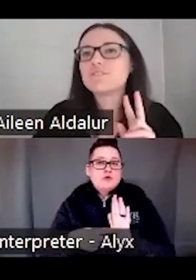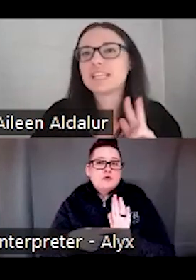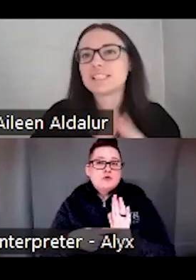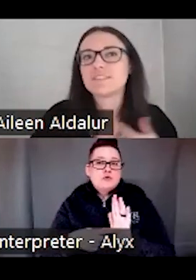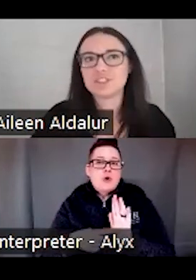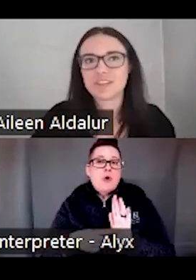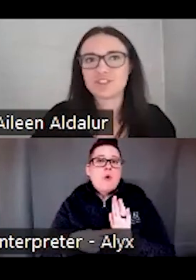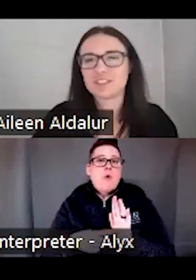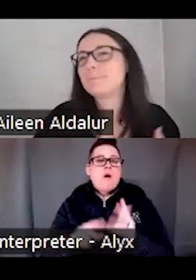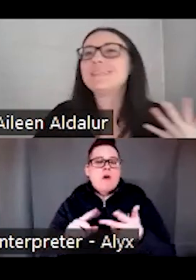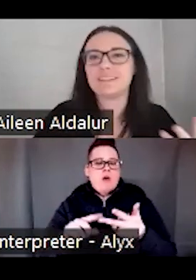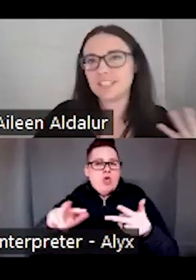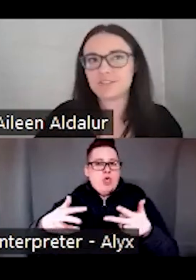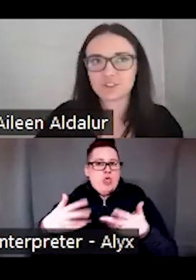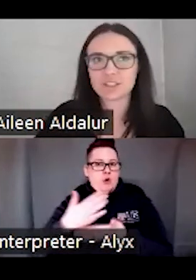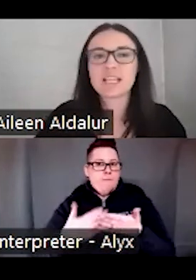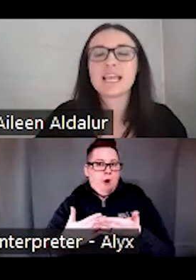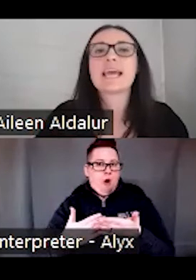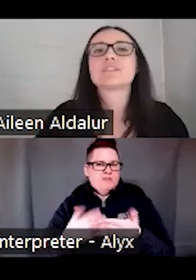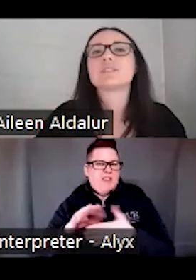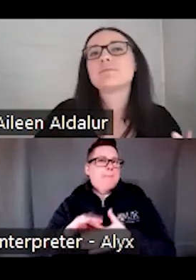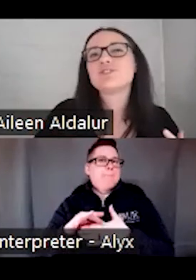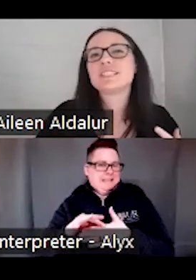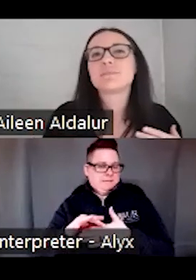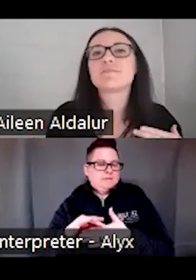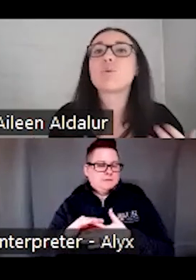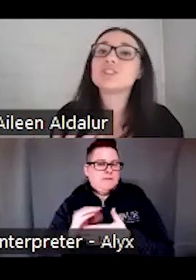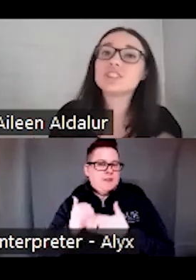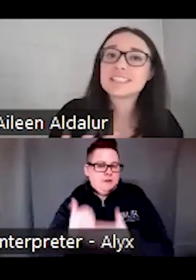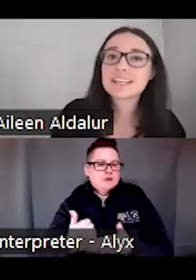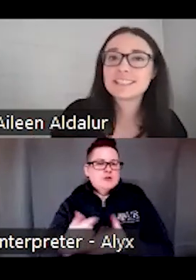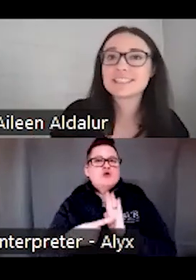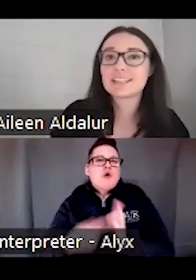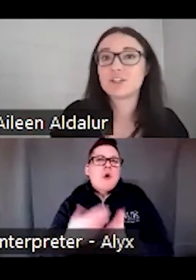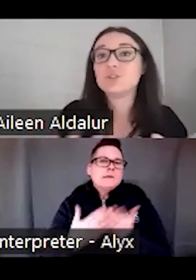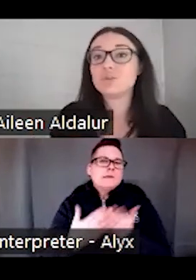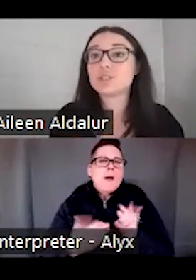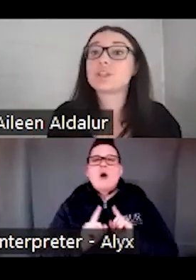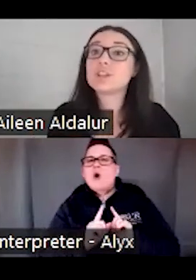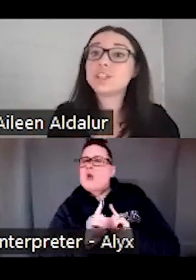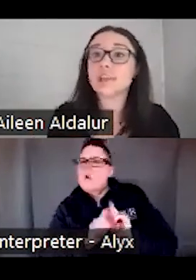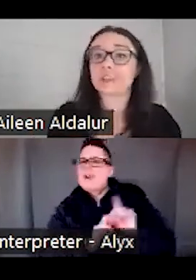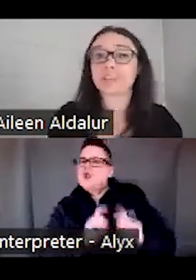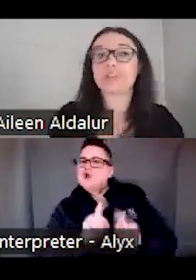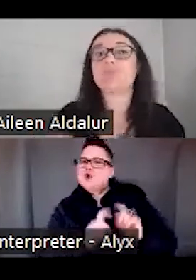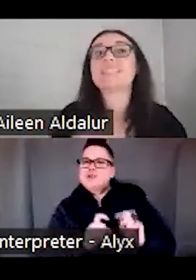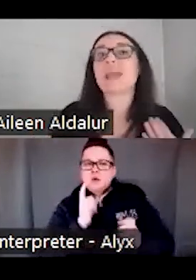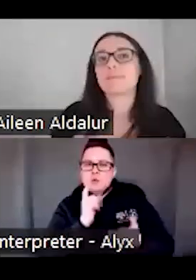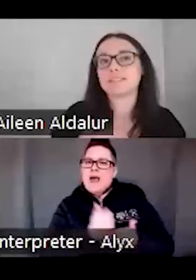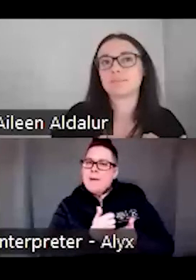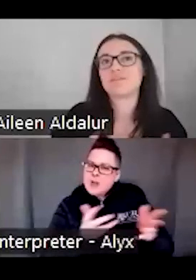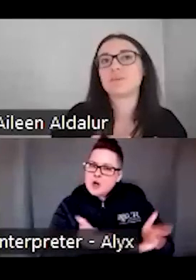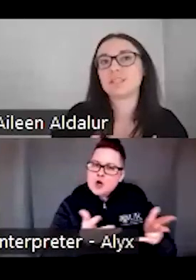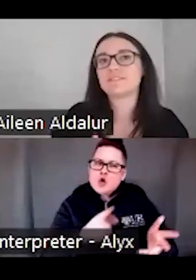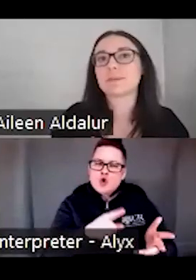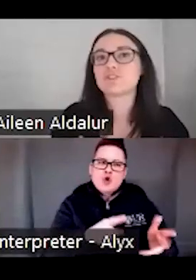the 3rd phase of the intervention, the meat of the intervention. So it demonstrates some of the questioning techniques that are used to encourage clients to